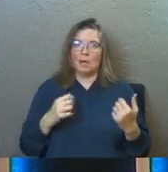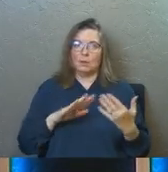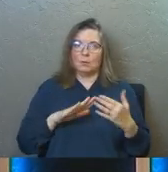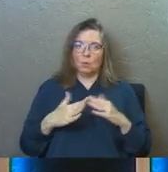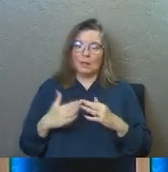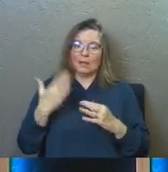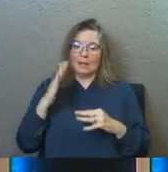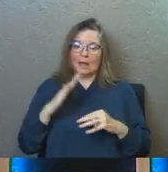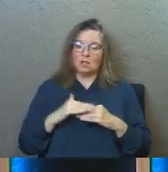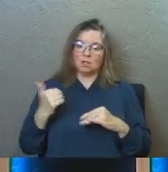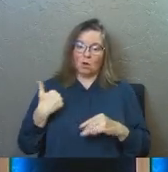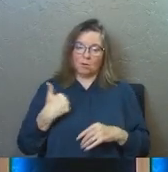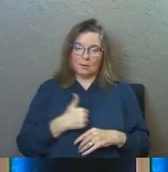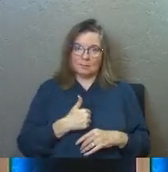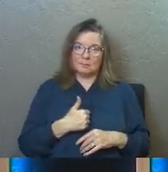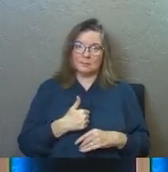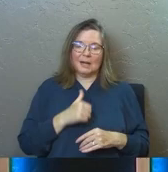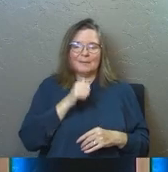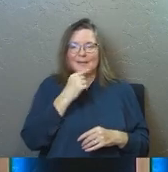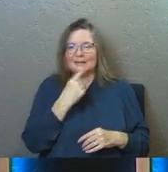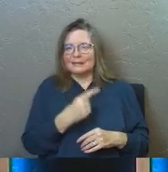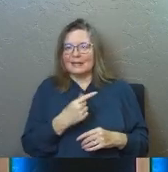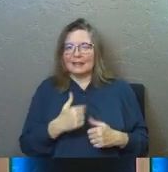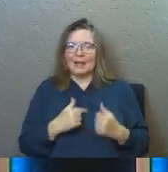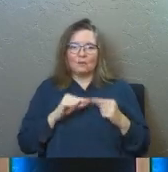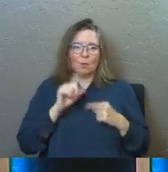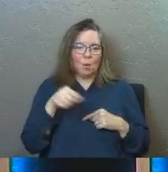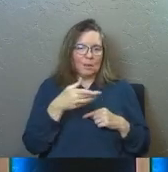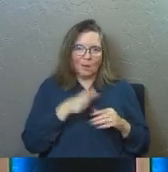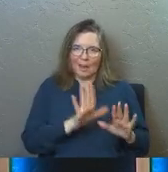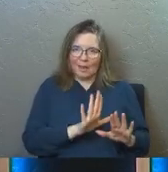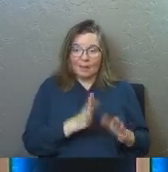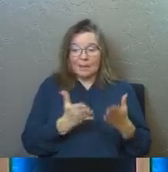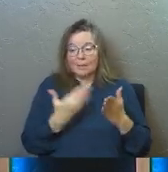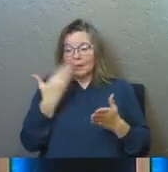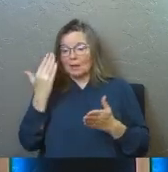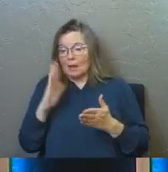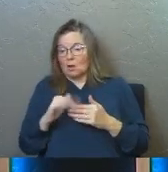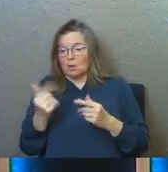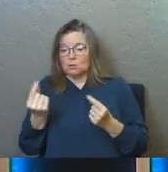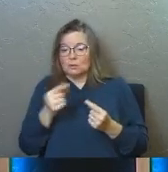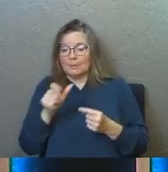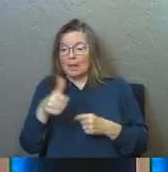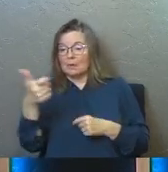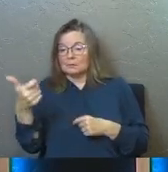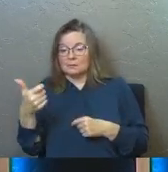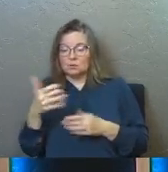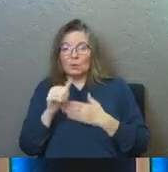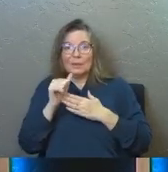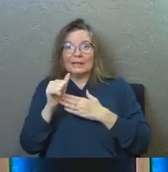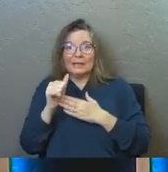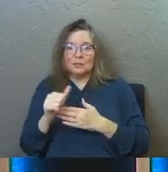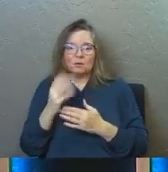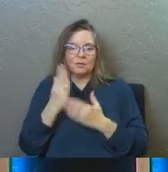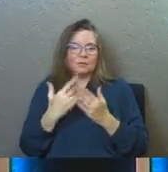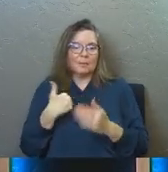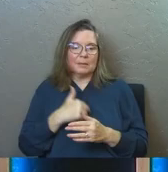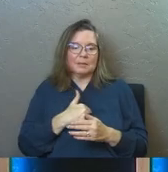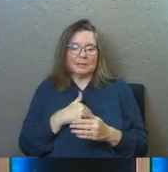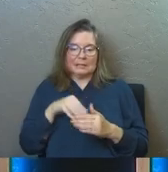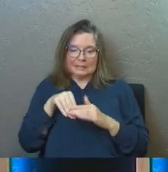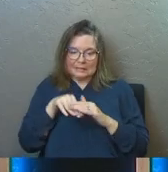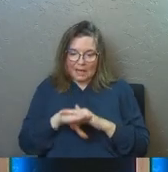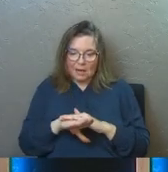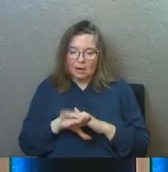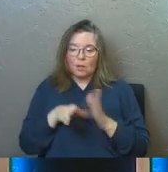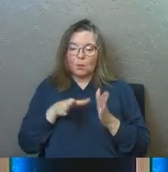community that God has called us to. And I'm not saying the life groups are the only way. Maybe God calls you to do something else. Maybe God's calling you to lead, right? So for some of us, it's